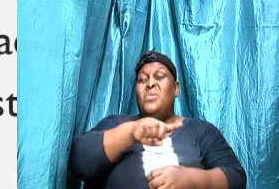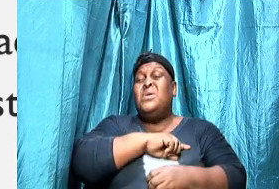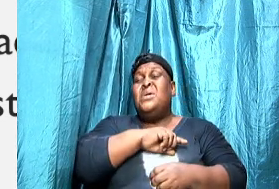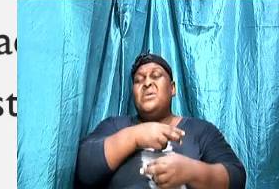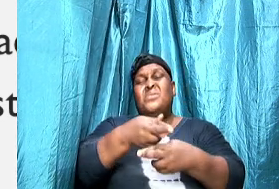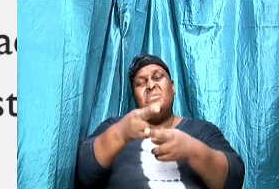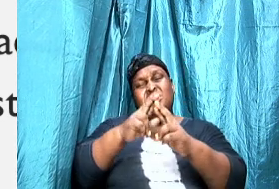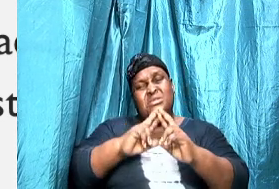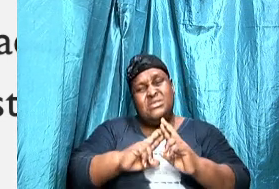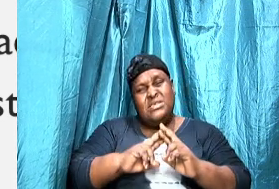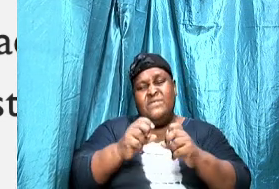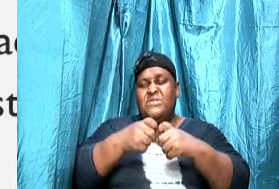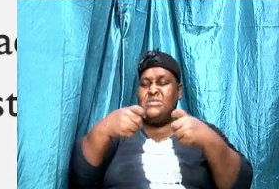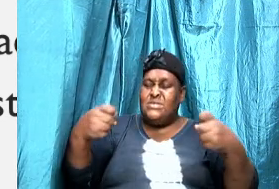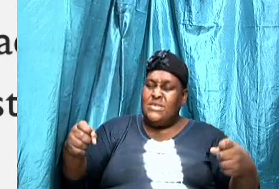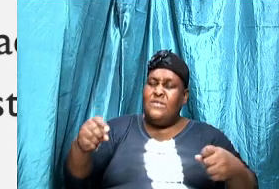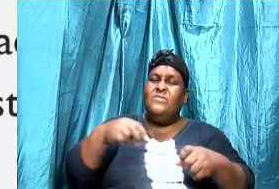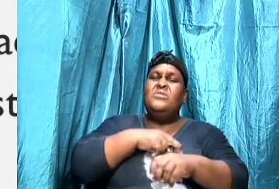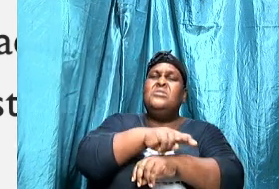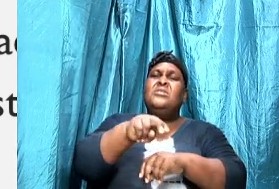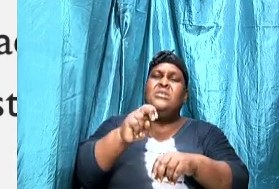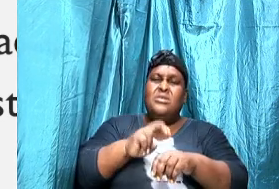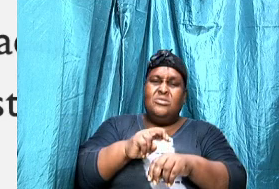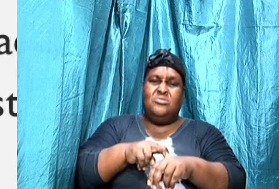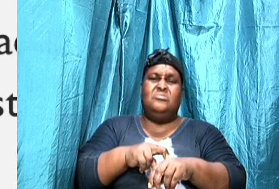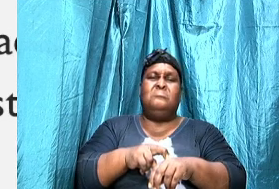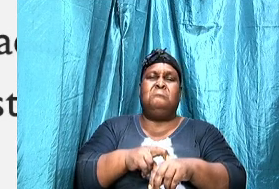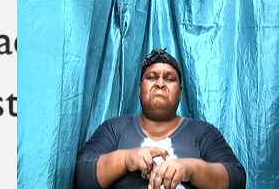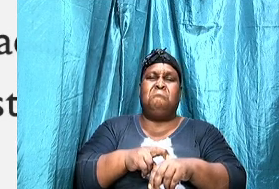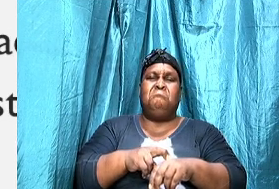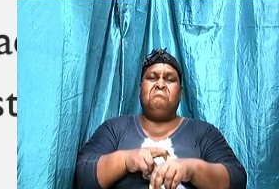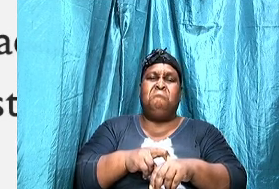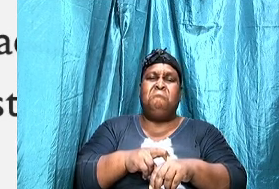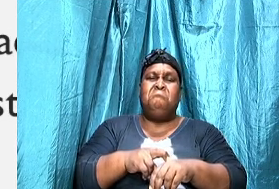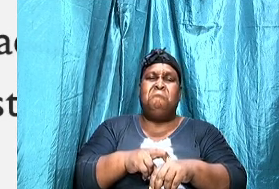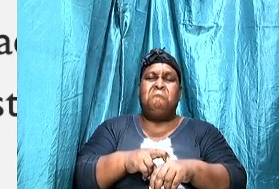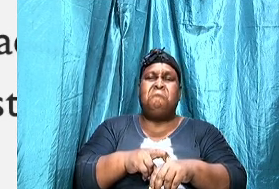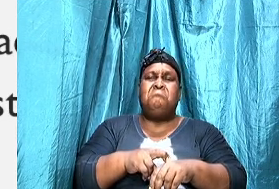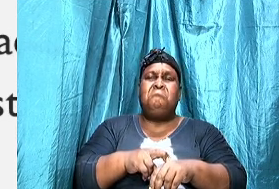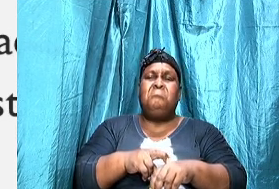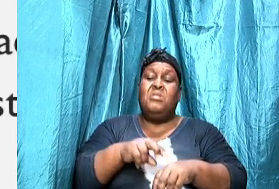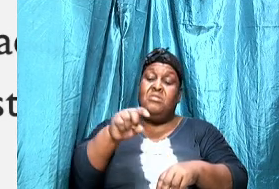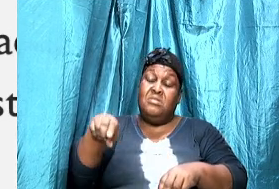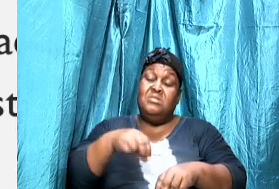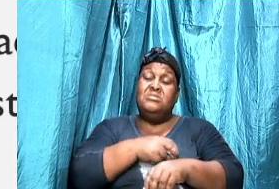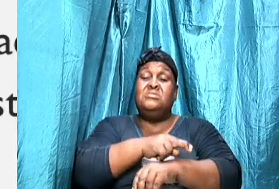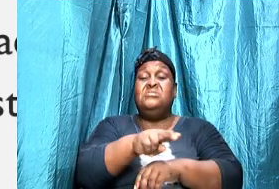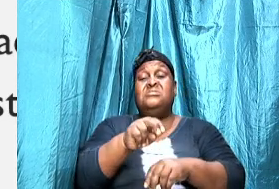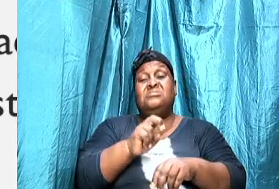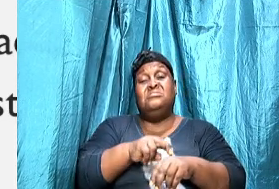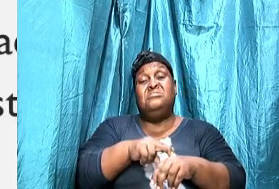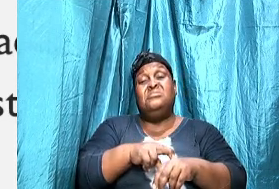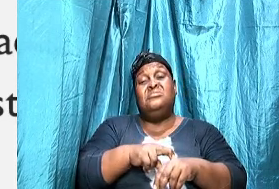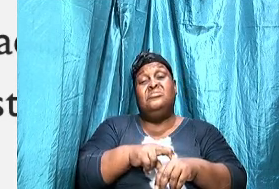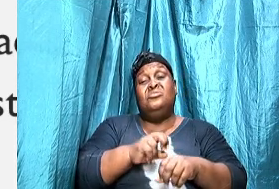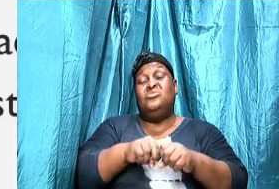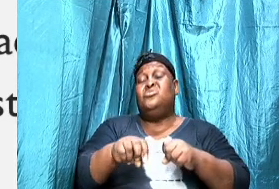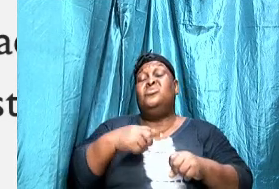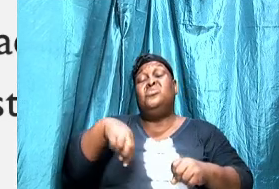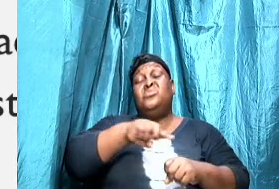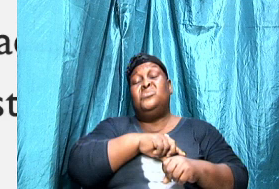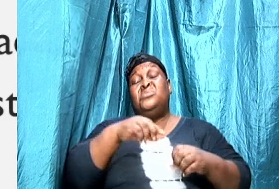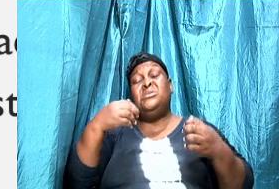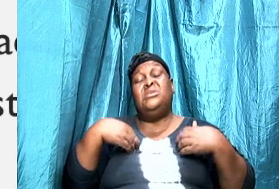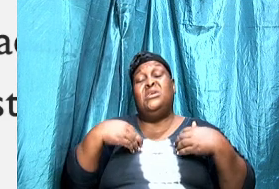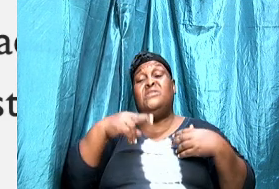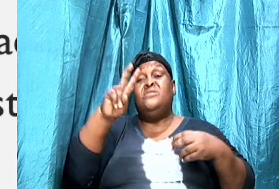we receive the nature of Christ. Amen. And this nature, and so we have two natures in us, as it